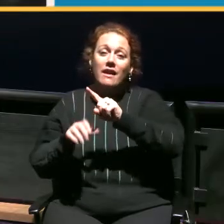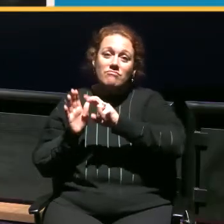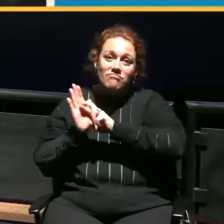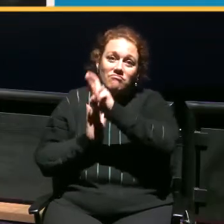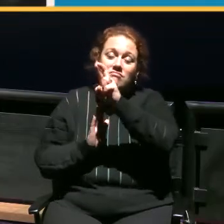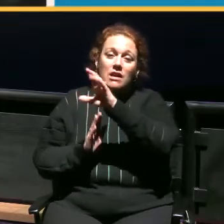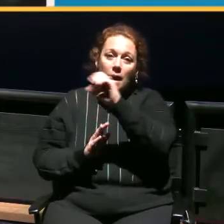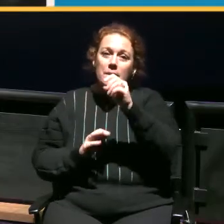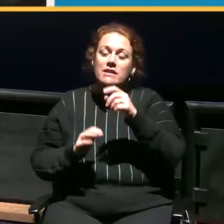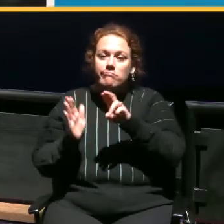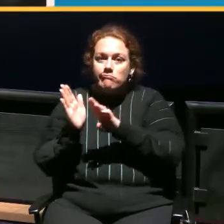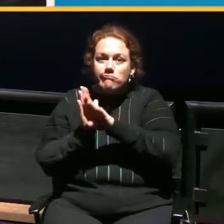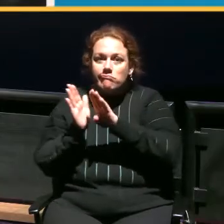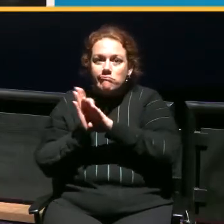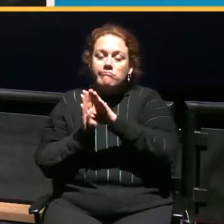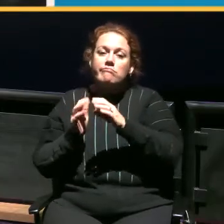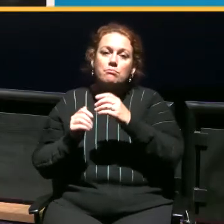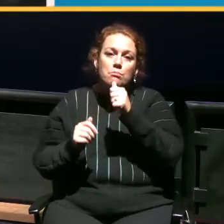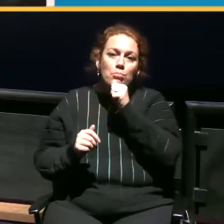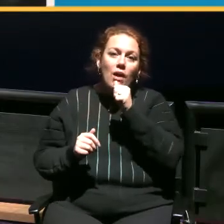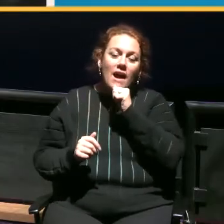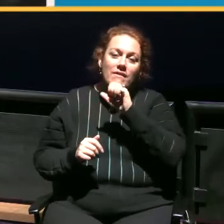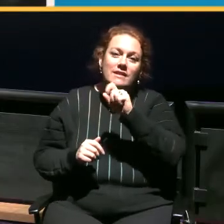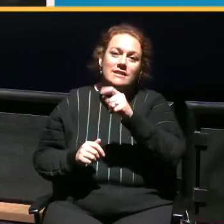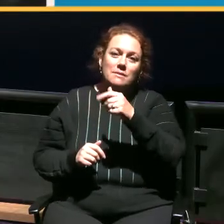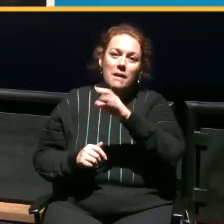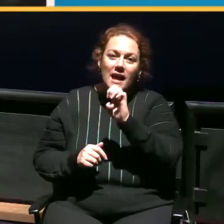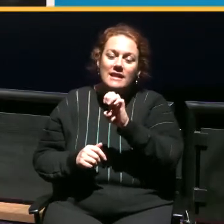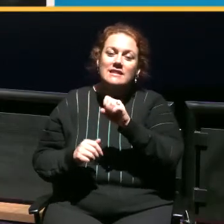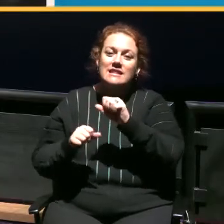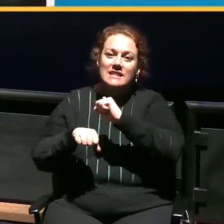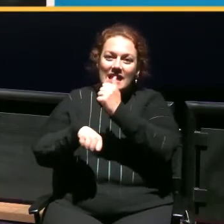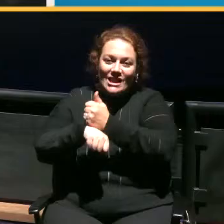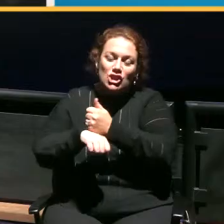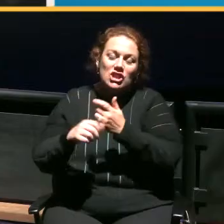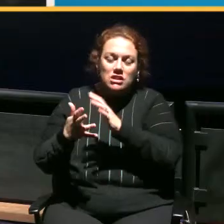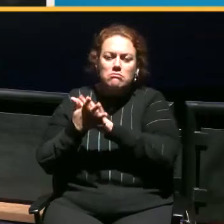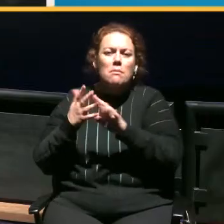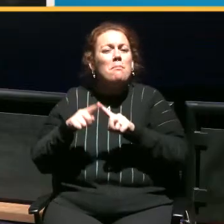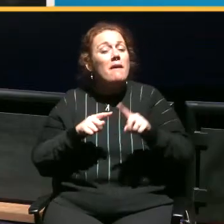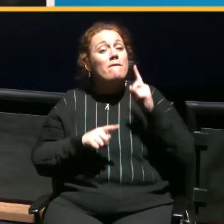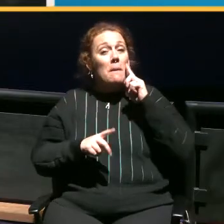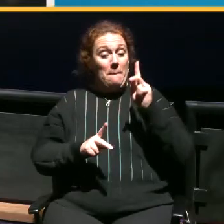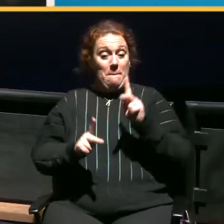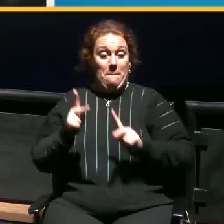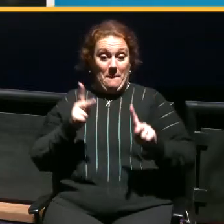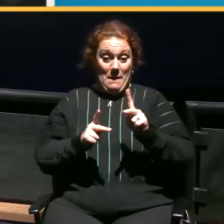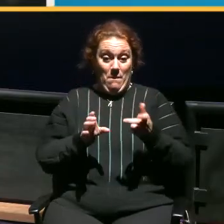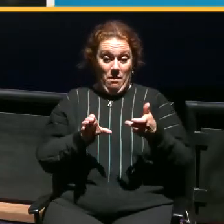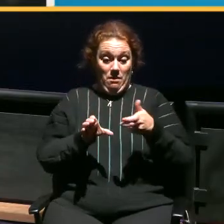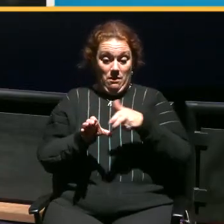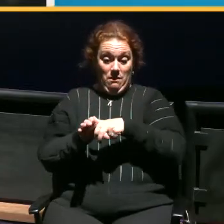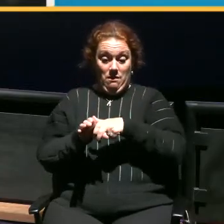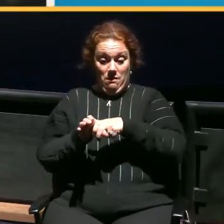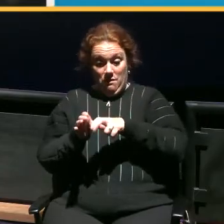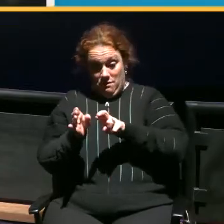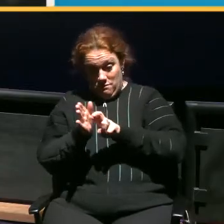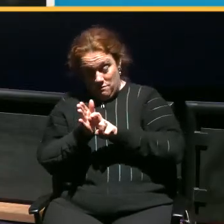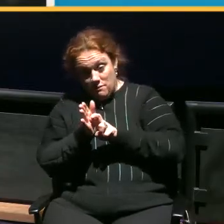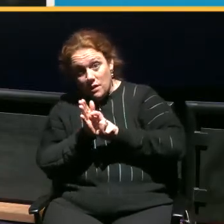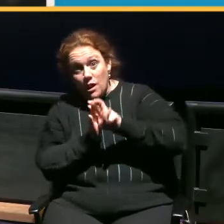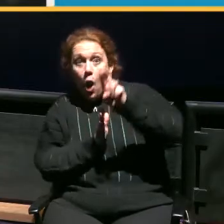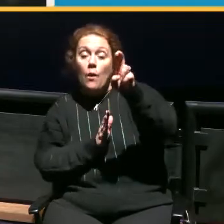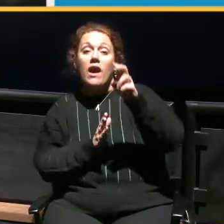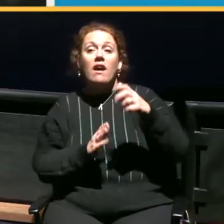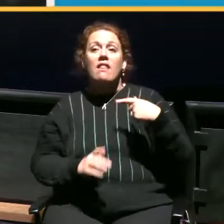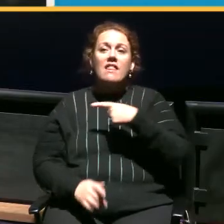and so I think it's also a lot of economic benefit. But as far as people going, you know, there sometimes I know this, I don't think this